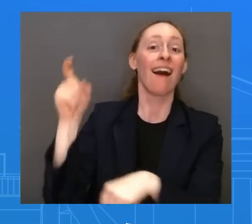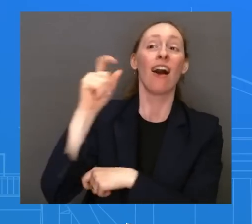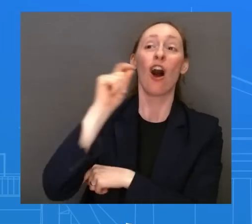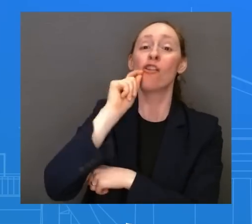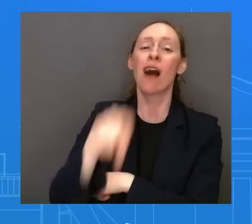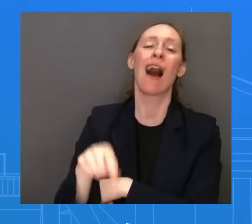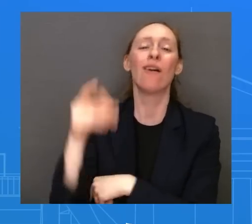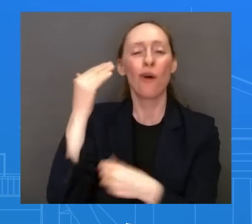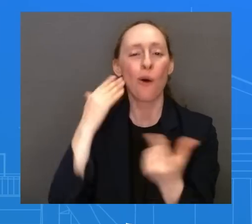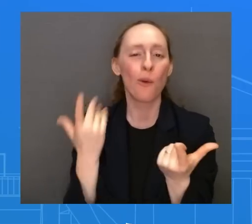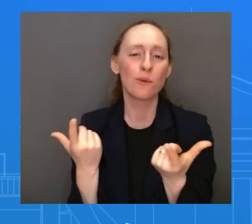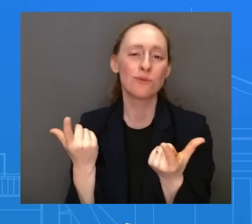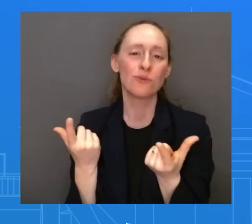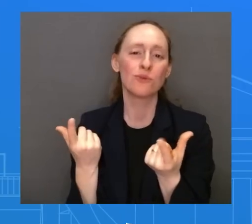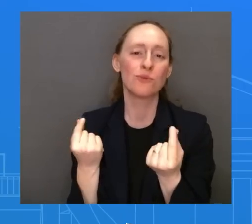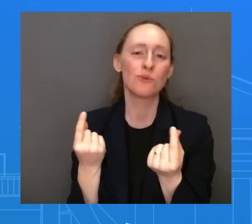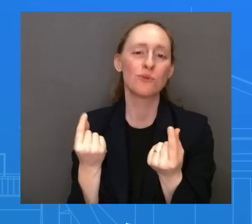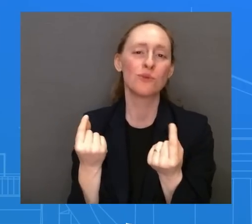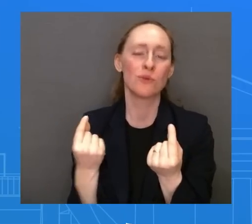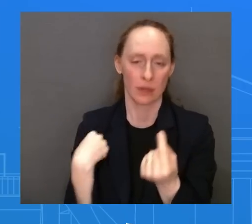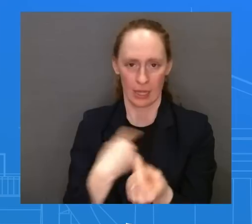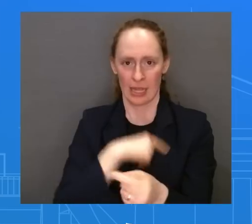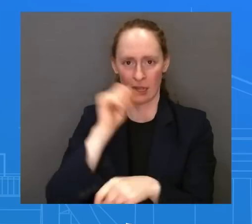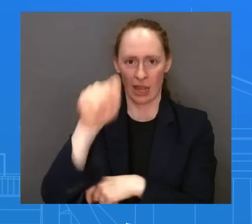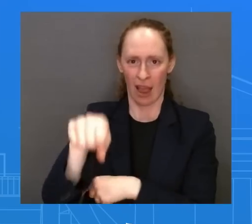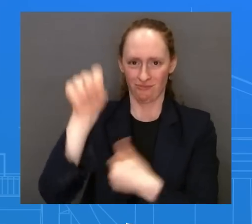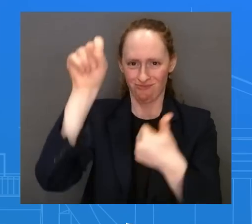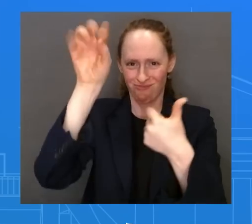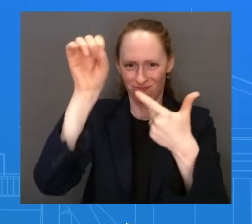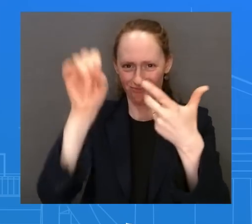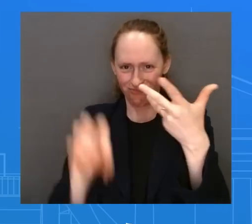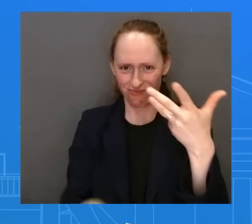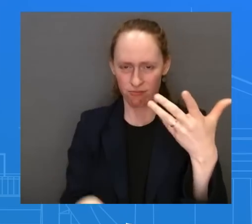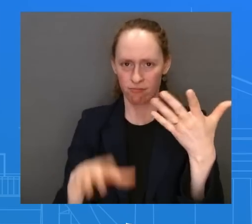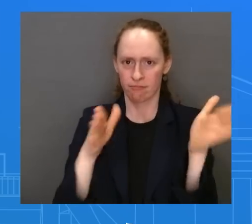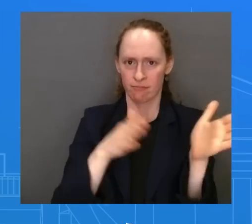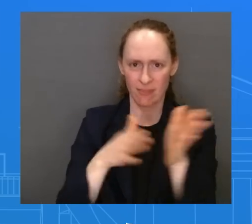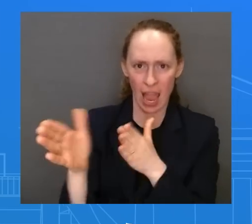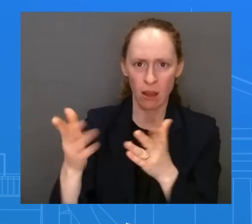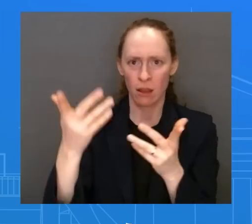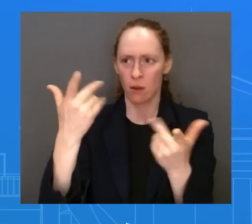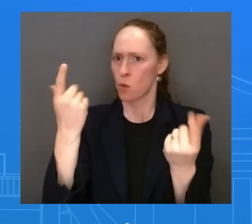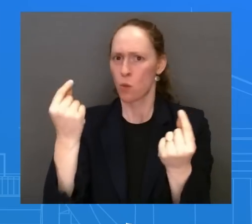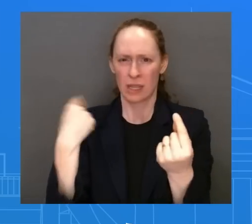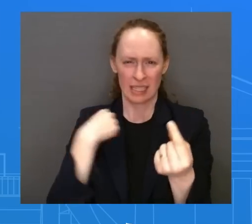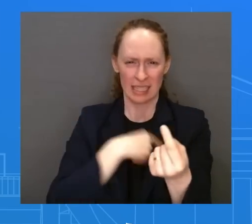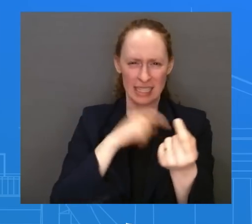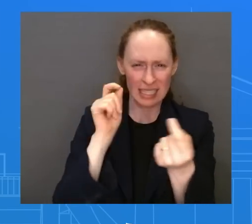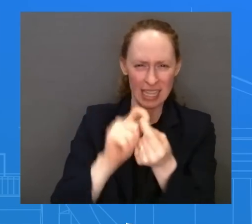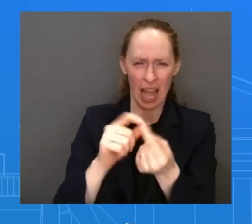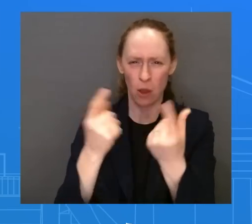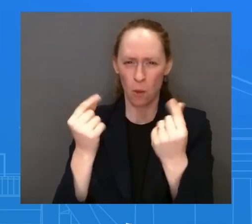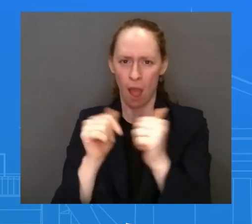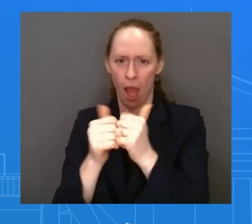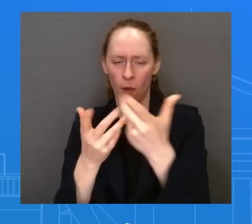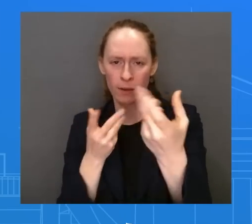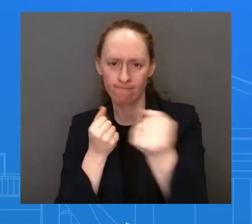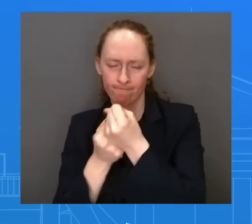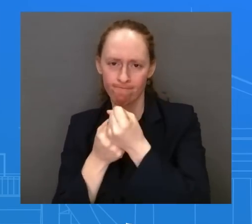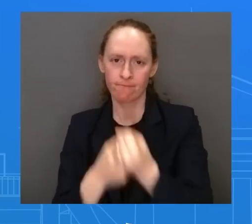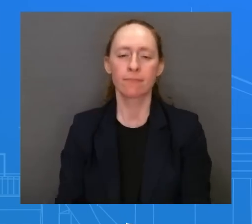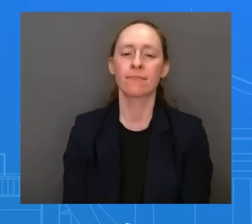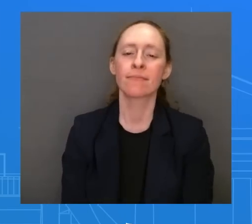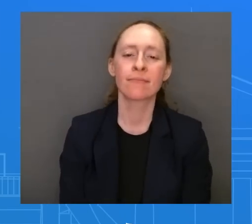a pending invasion now look there's always going to be tension between highlighting warning signs that a country May collapse and